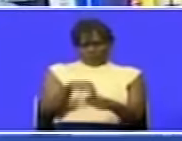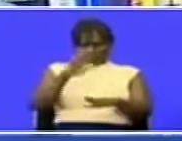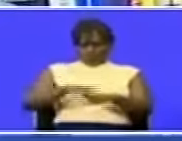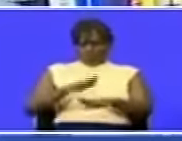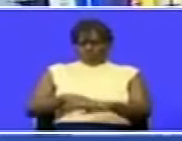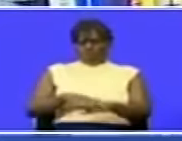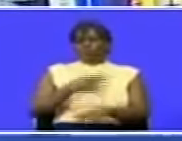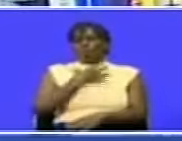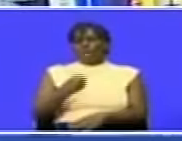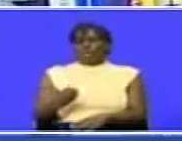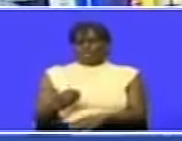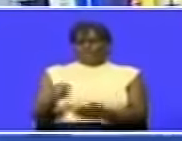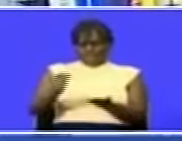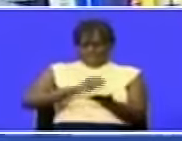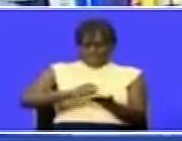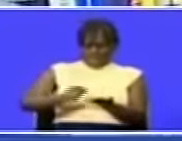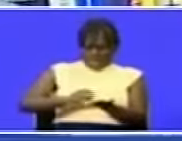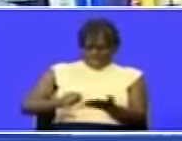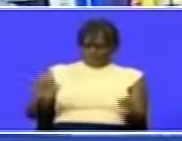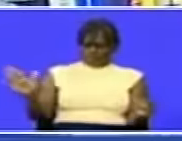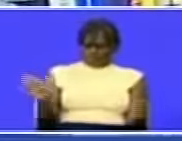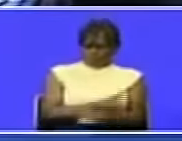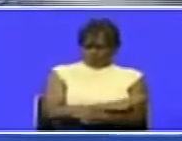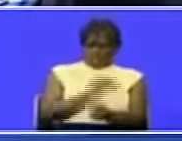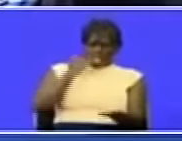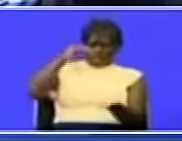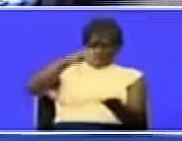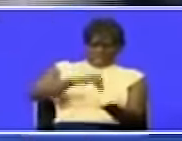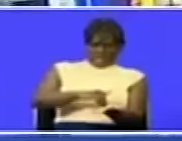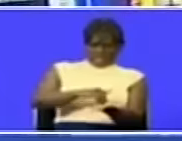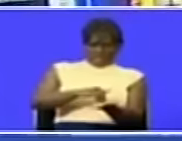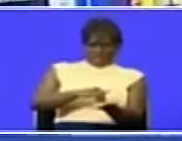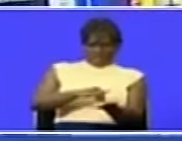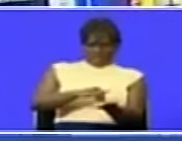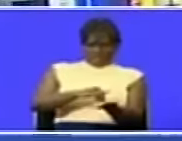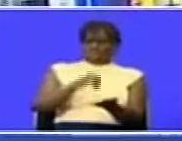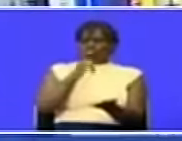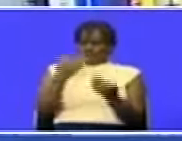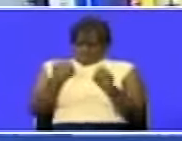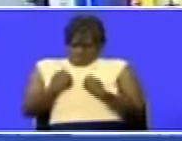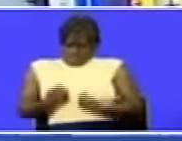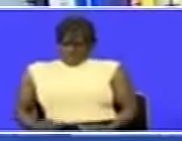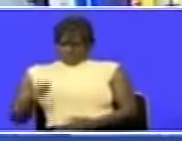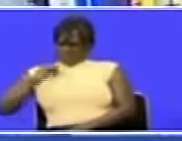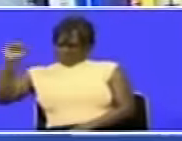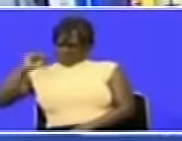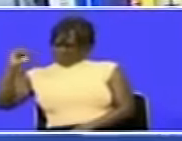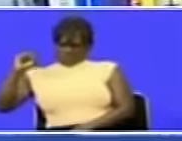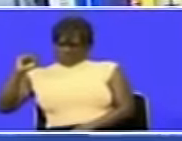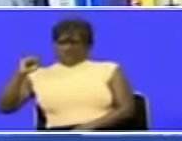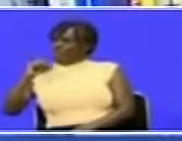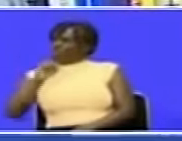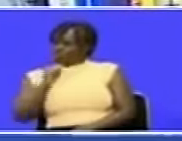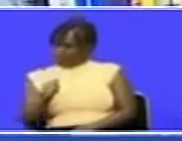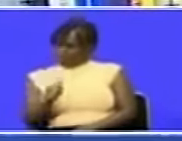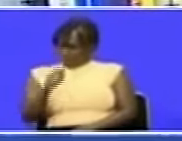do is to write a comprehensive letter so that we move from the personality politics of the past and begin to